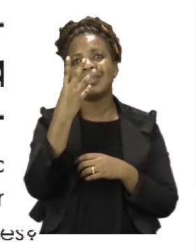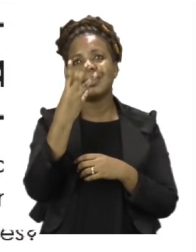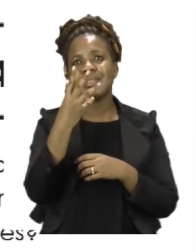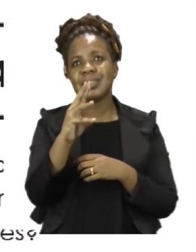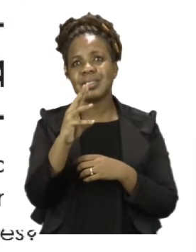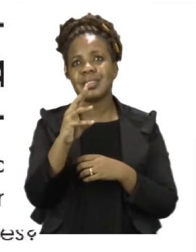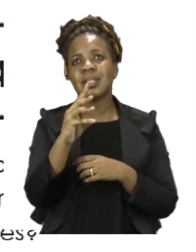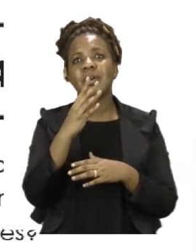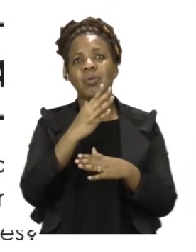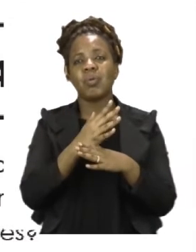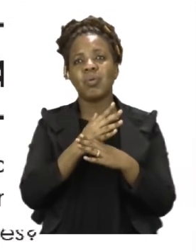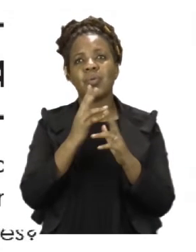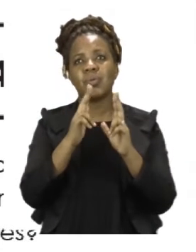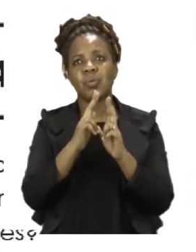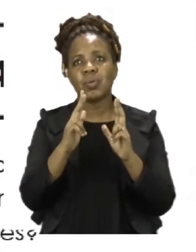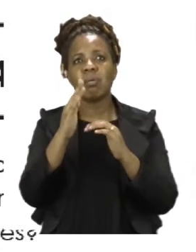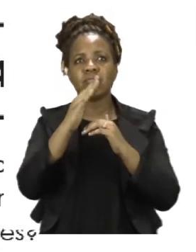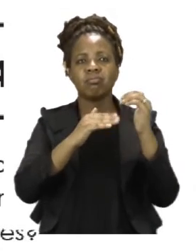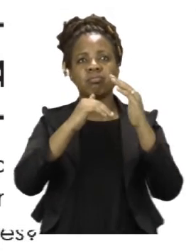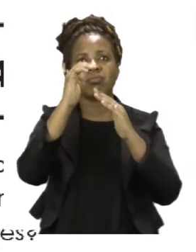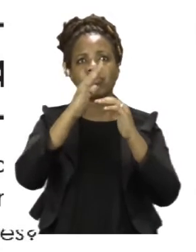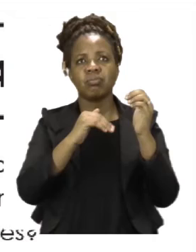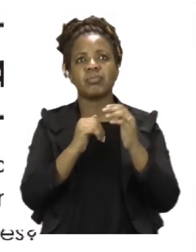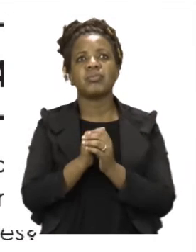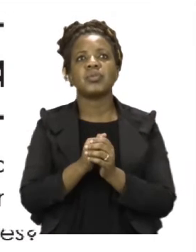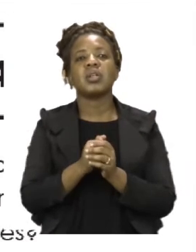116 workers are builders and